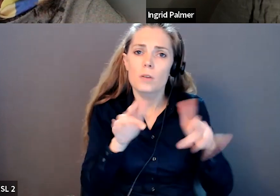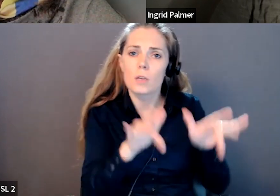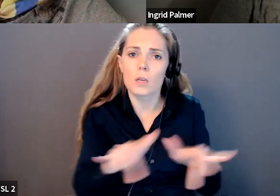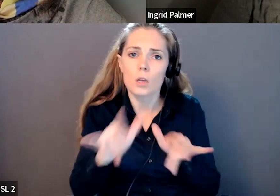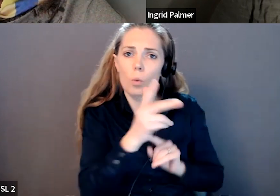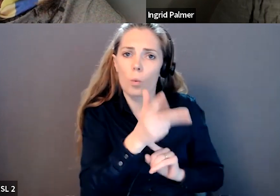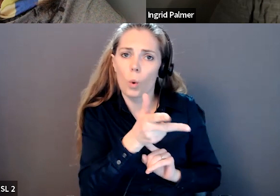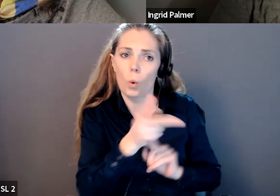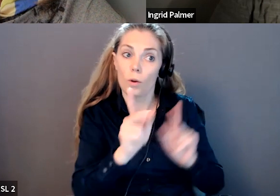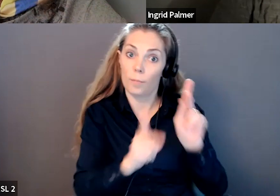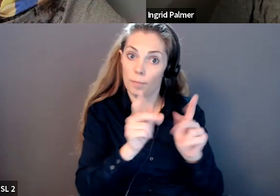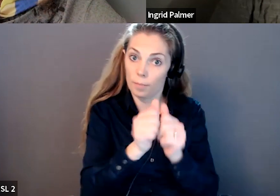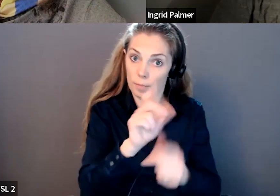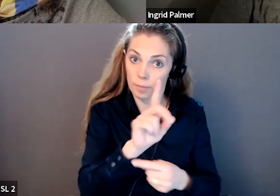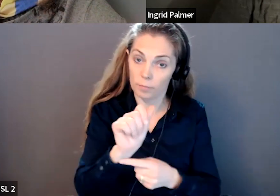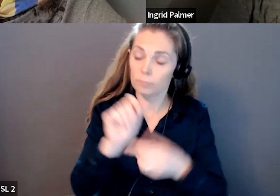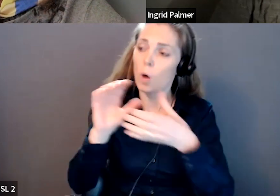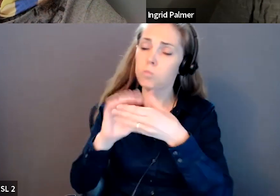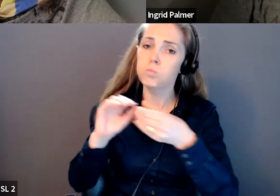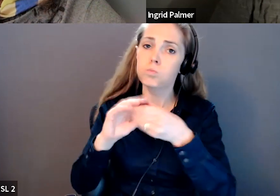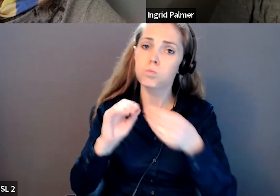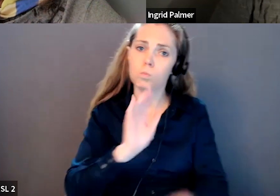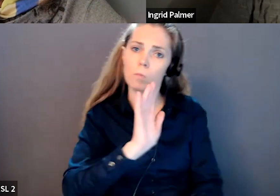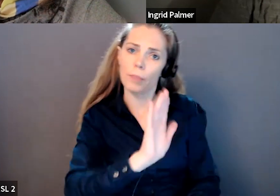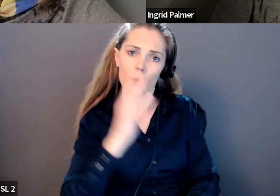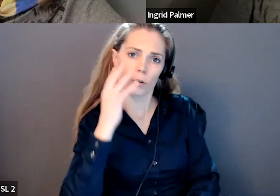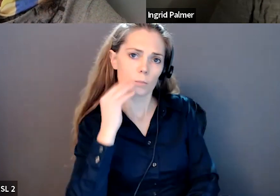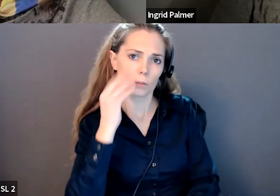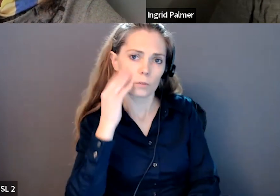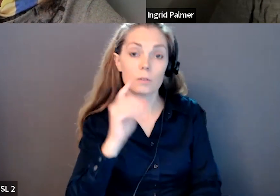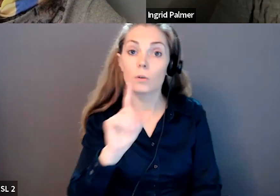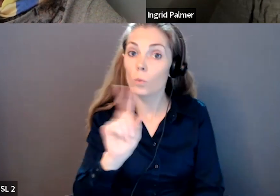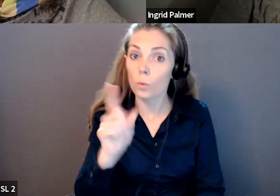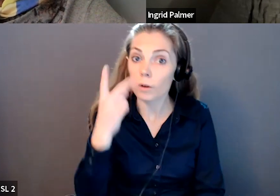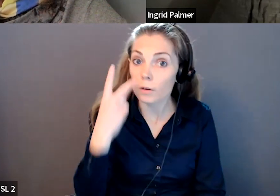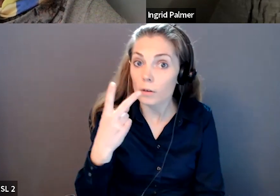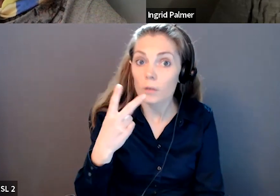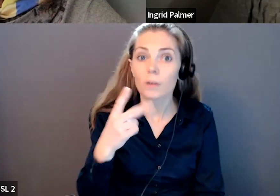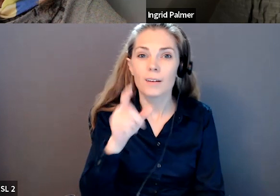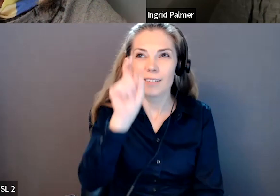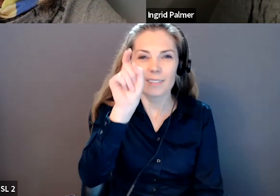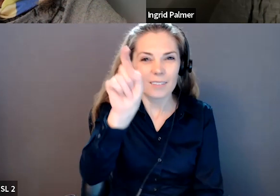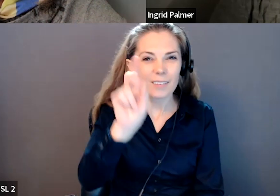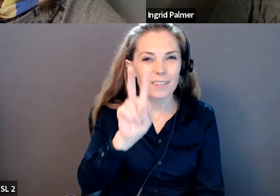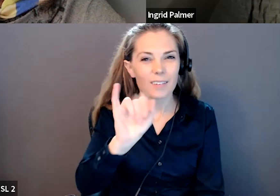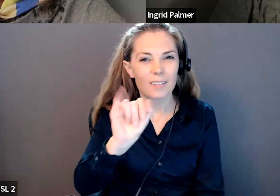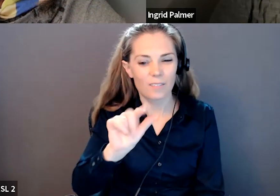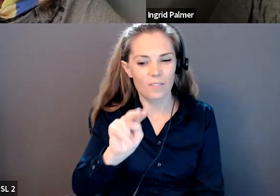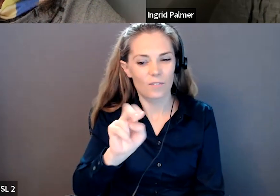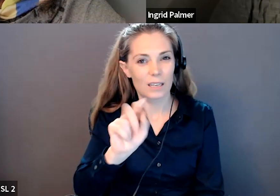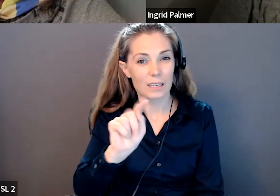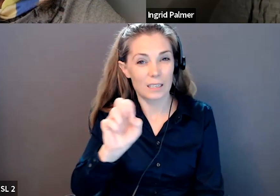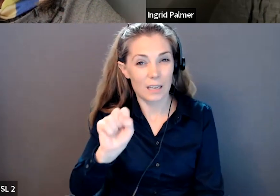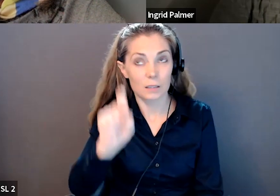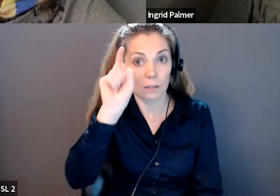people with disabilities under the Vignettes tab, and short pre-recorded presentations available